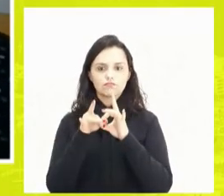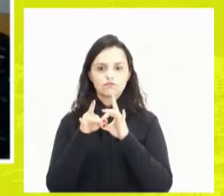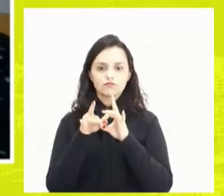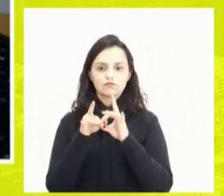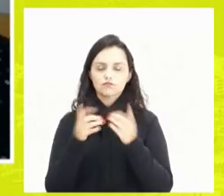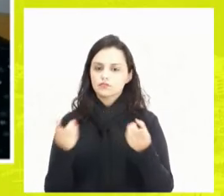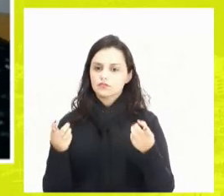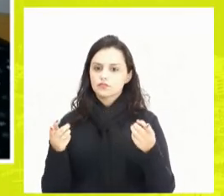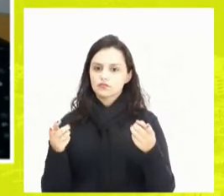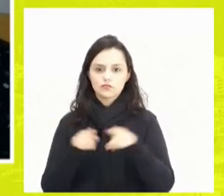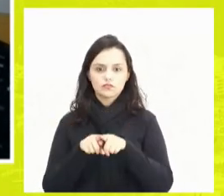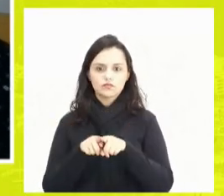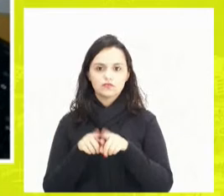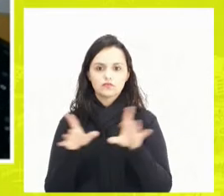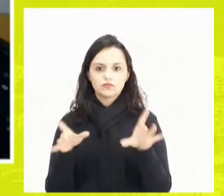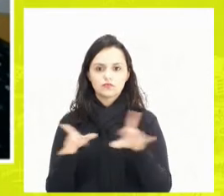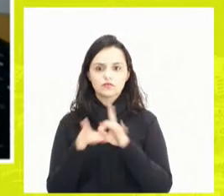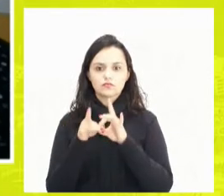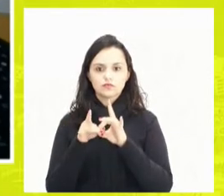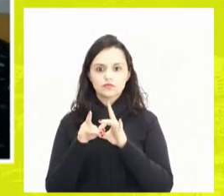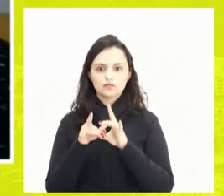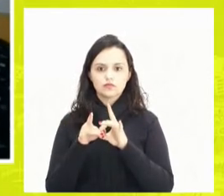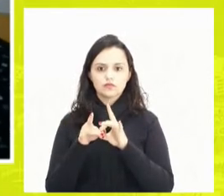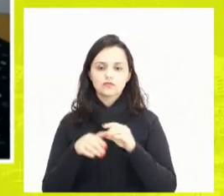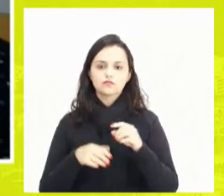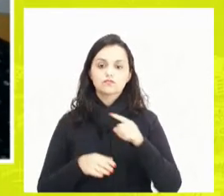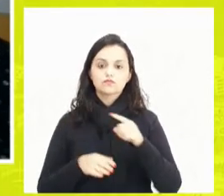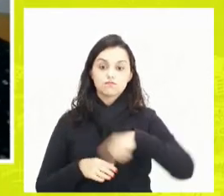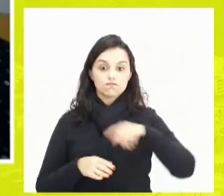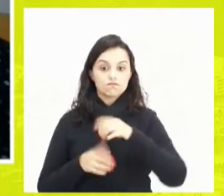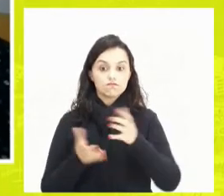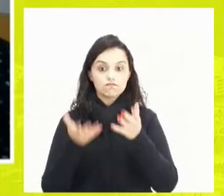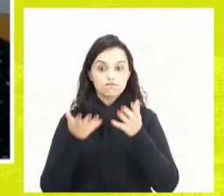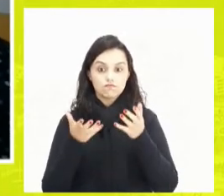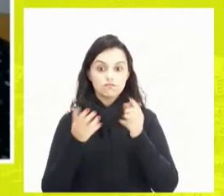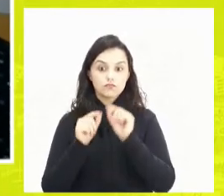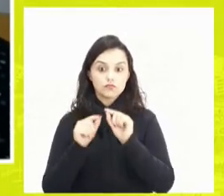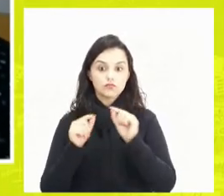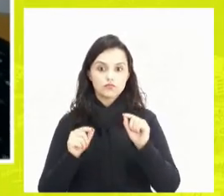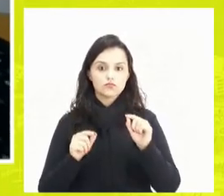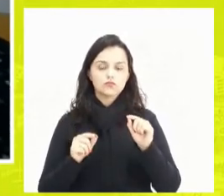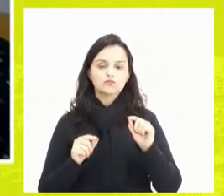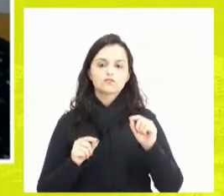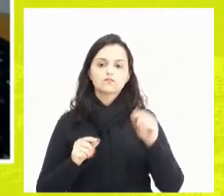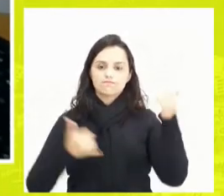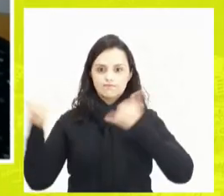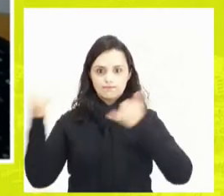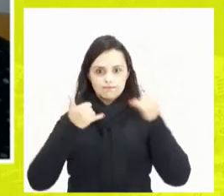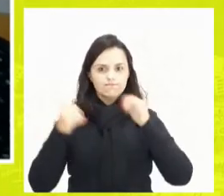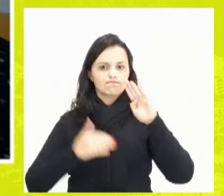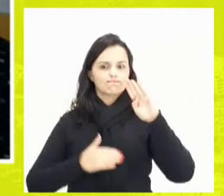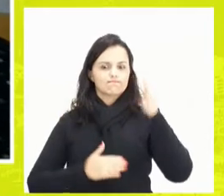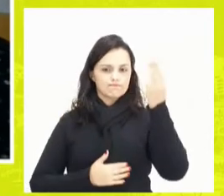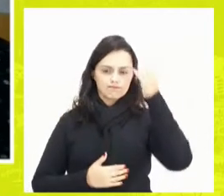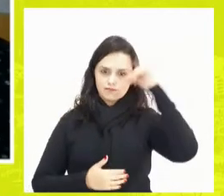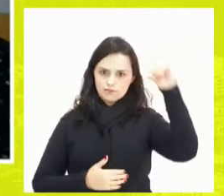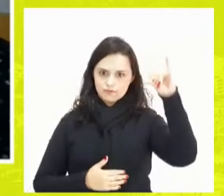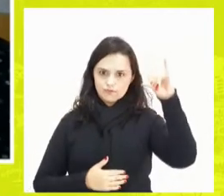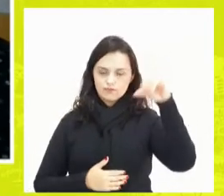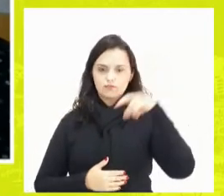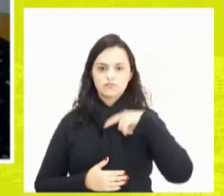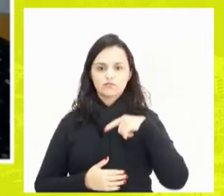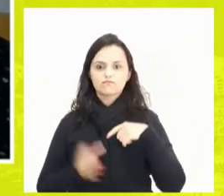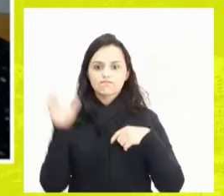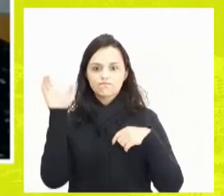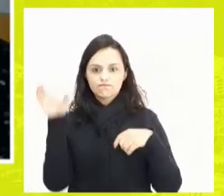lupa sees itself as a hub to fight misinformation in many different fronts we have two main pillars